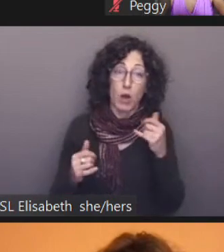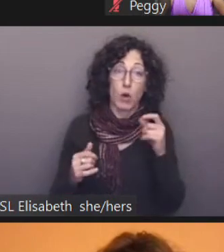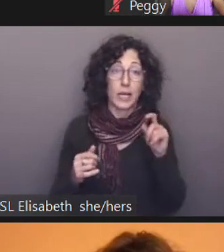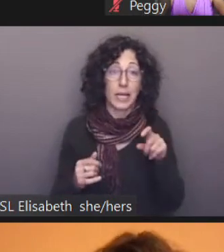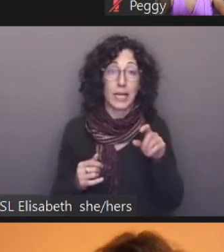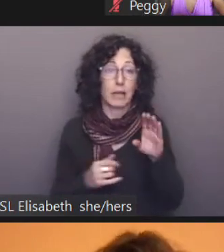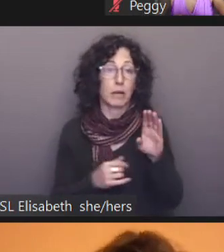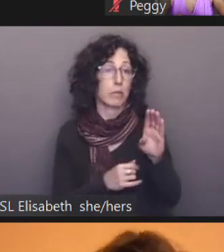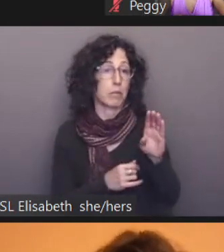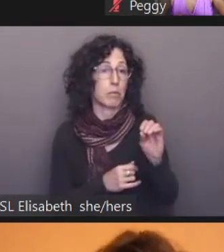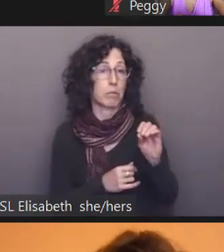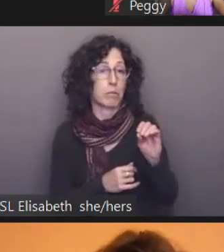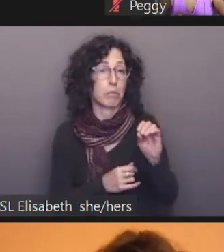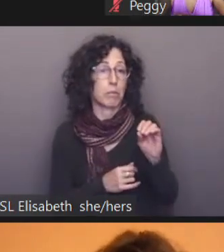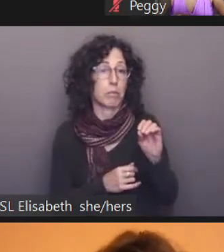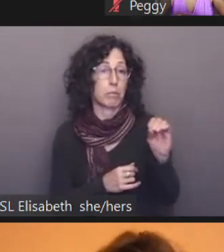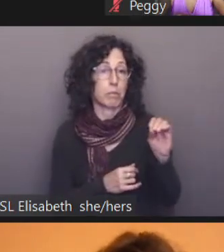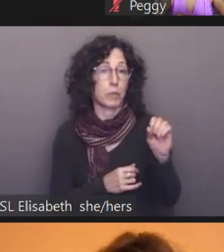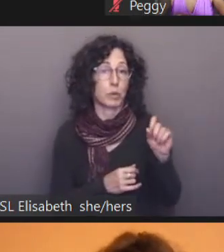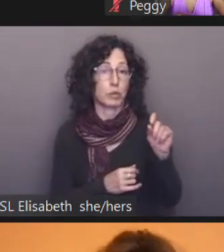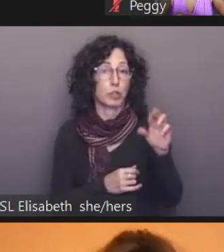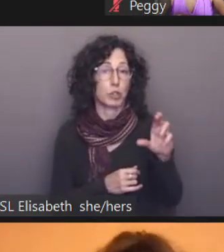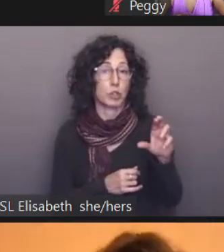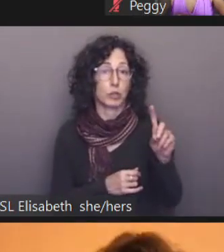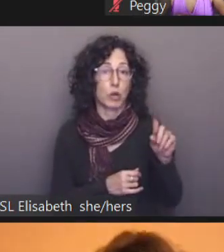extra doses that are being predicted.